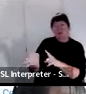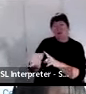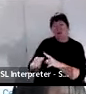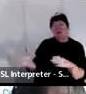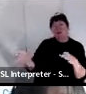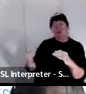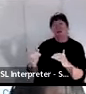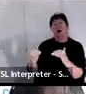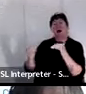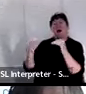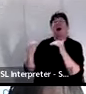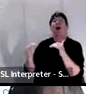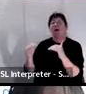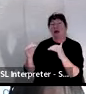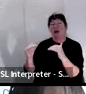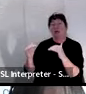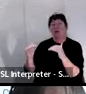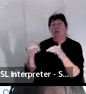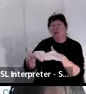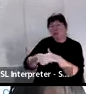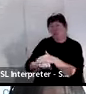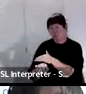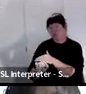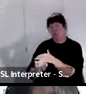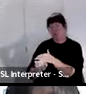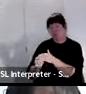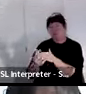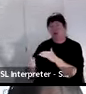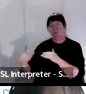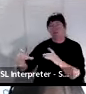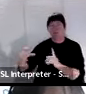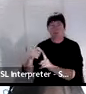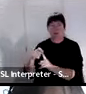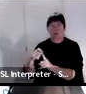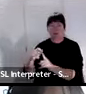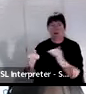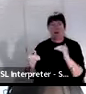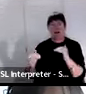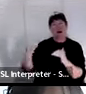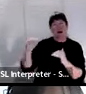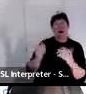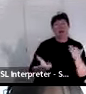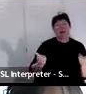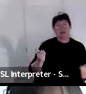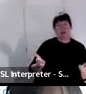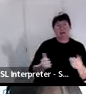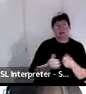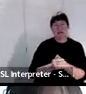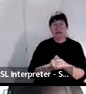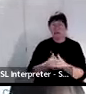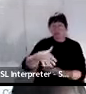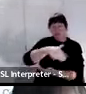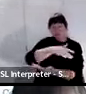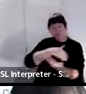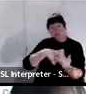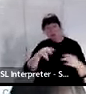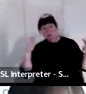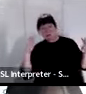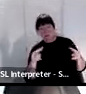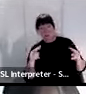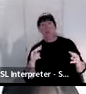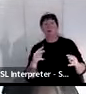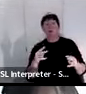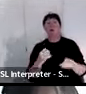have higher than average disability rates. So from a society's perspective, we support